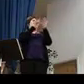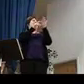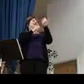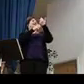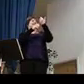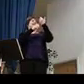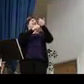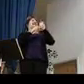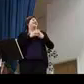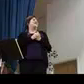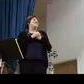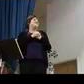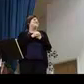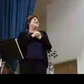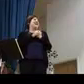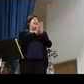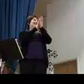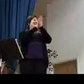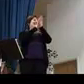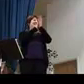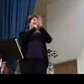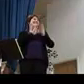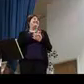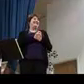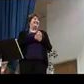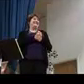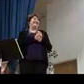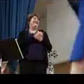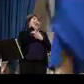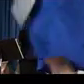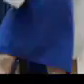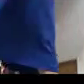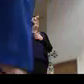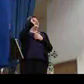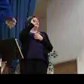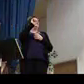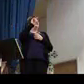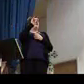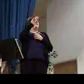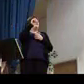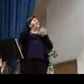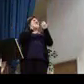Assistant. Jessica A. Stolberg, Associate of Applied Science, Medical Assistant.